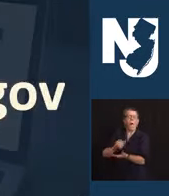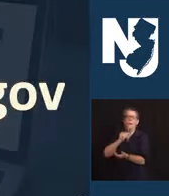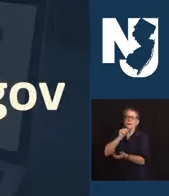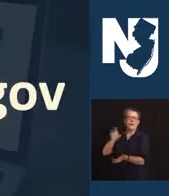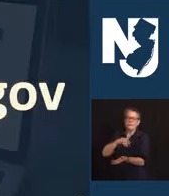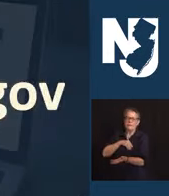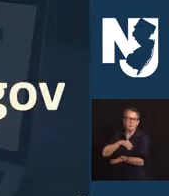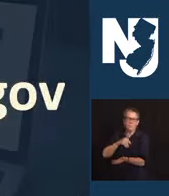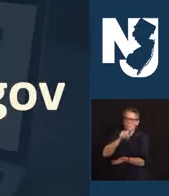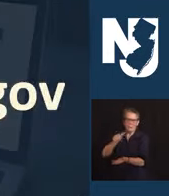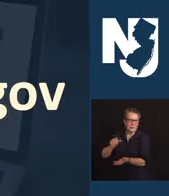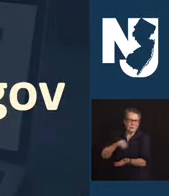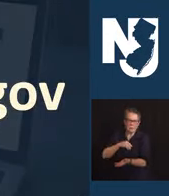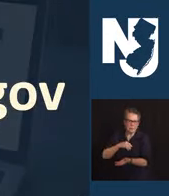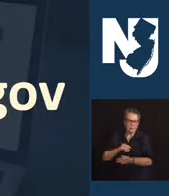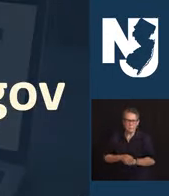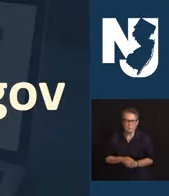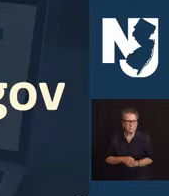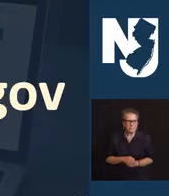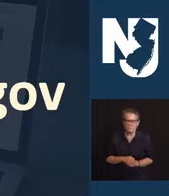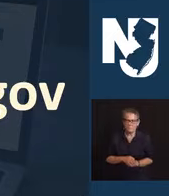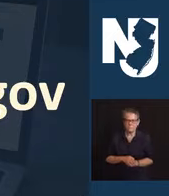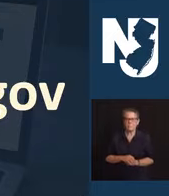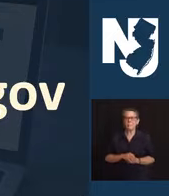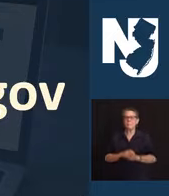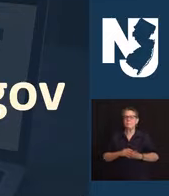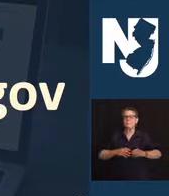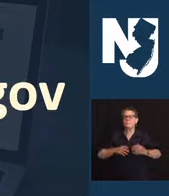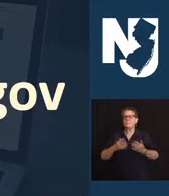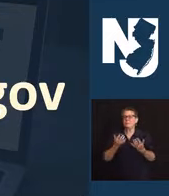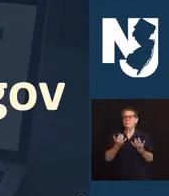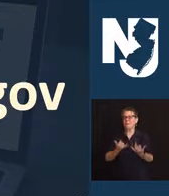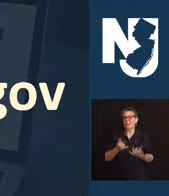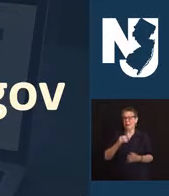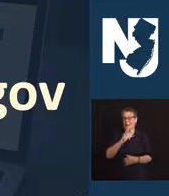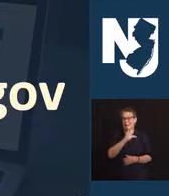are anticipating, I think, the CDC's Advisory